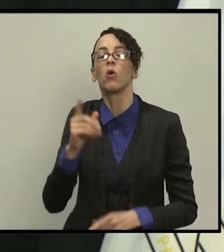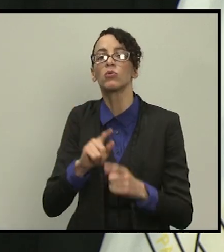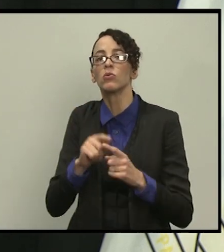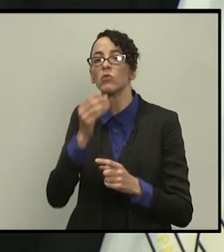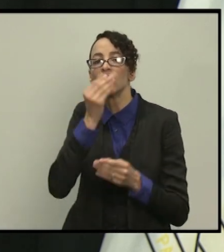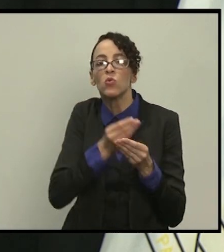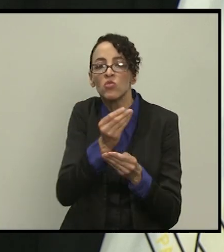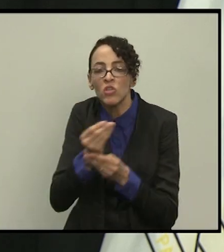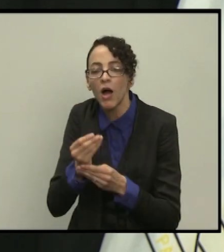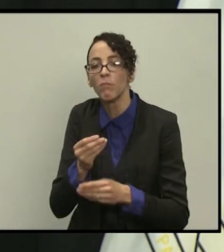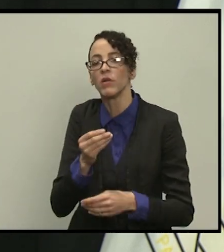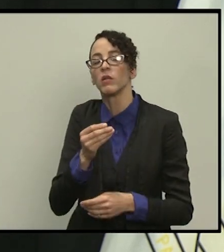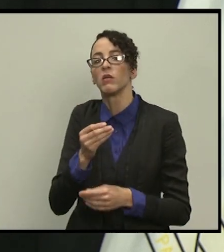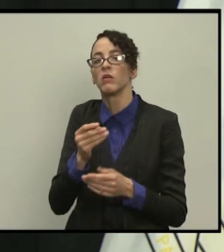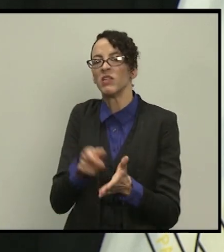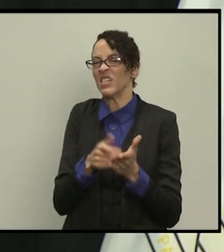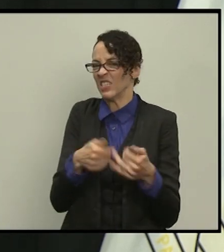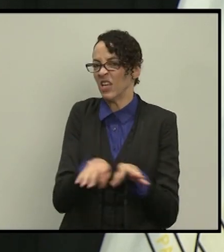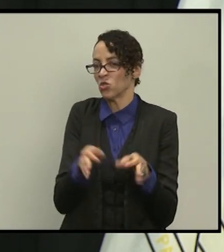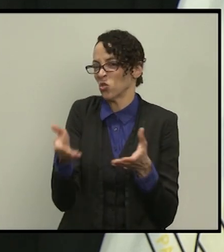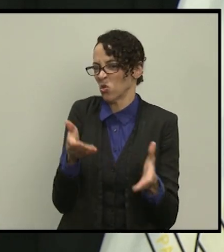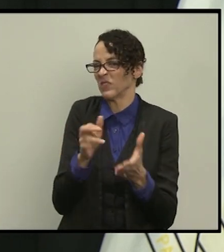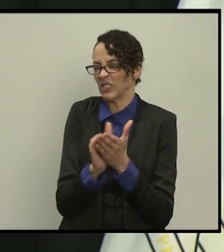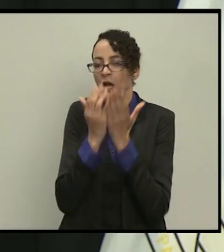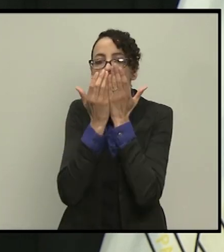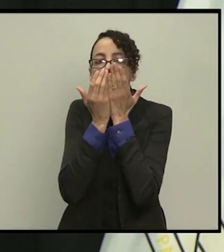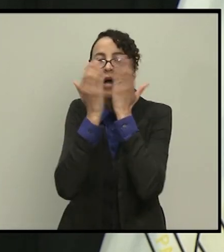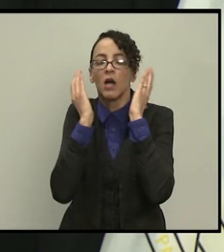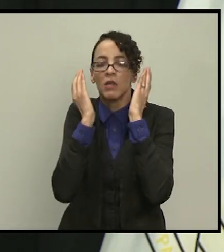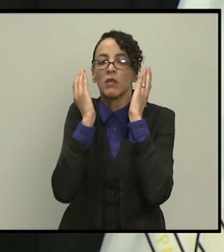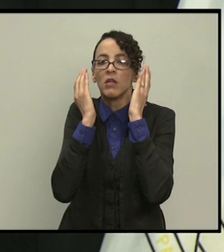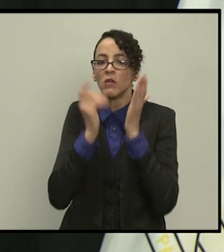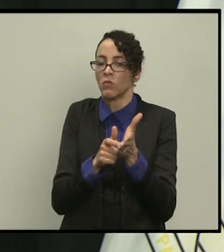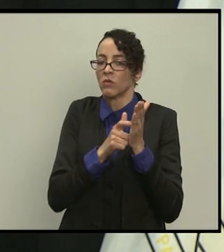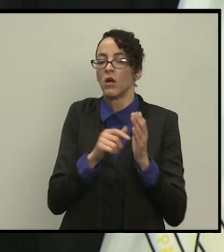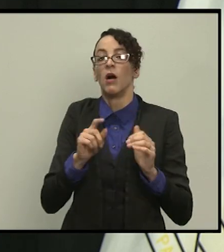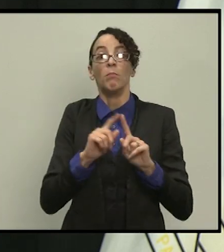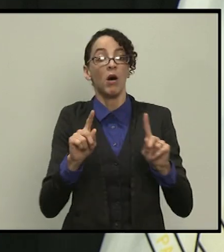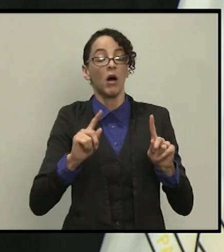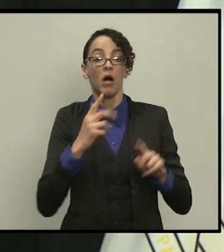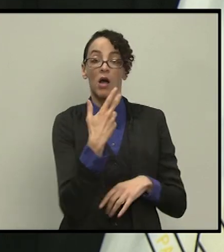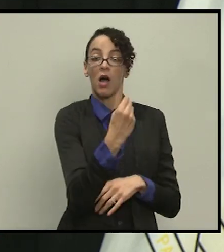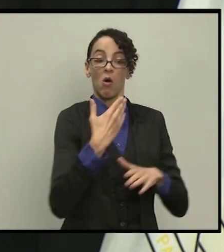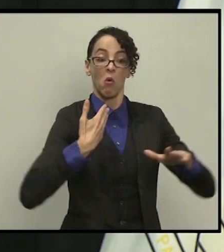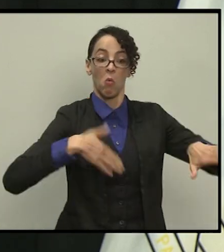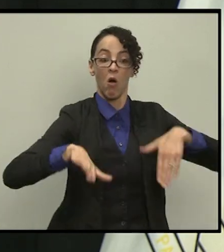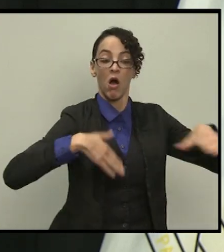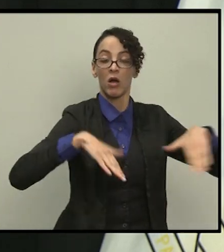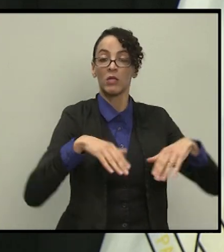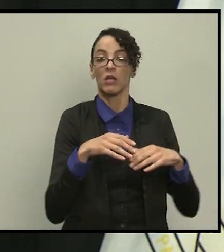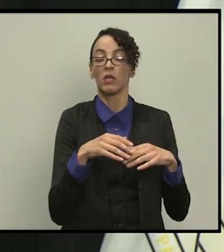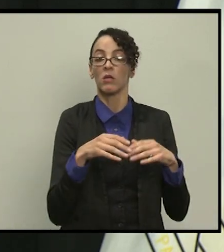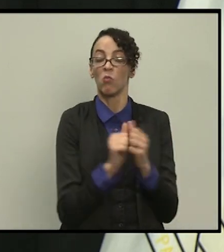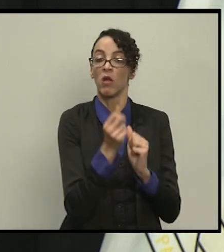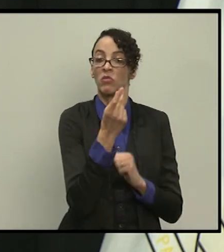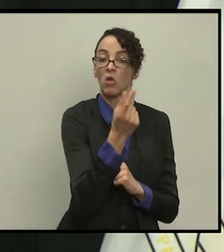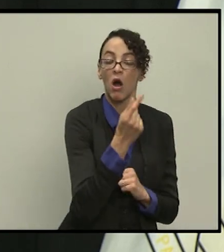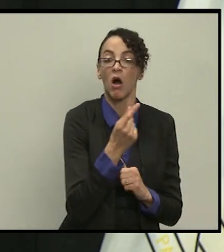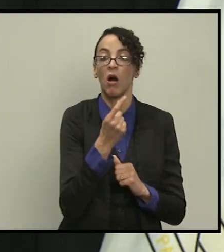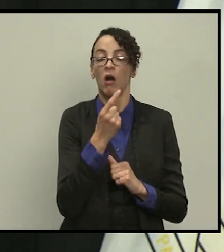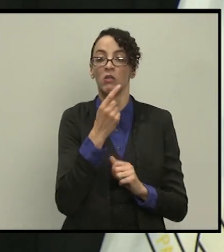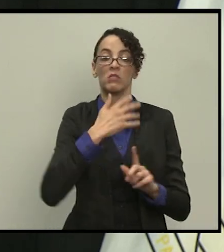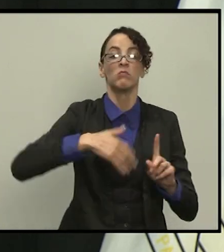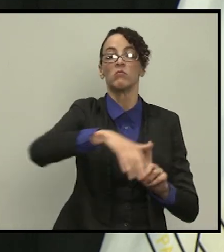your dog, basically that is not necessarily a requirement to wear a face covering, but doing anything else where